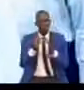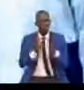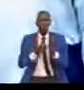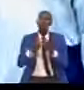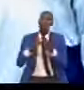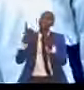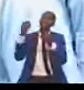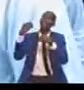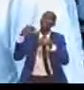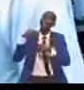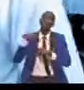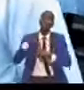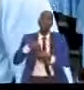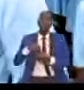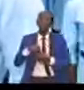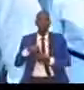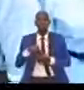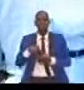To come in,